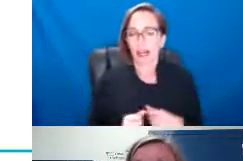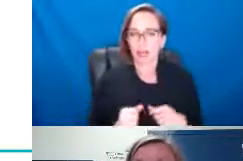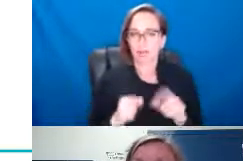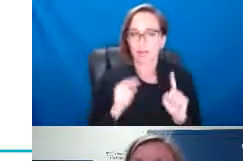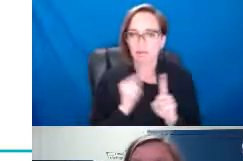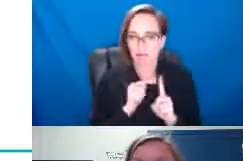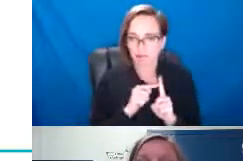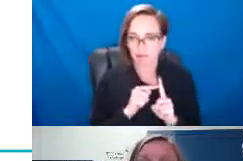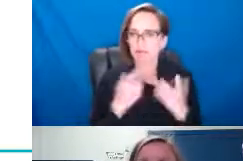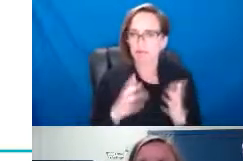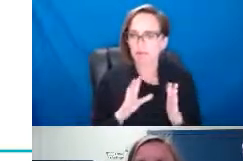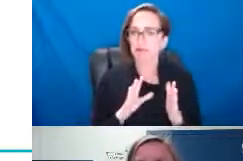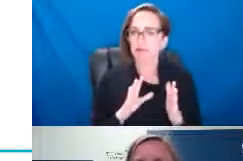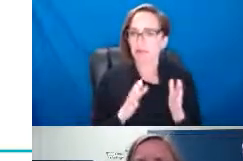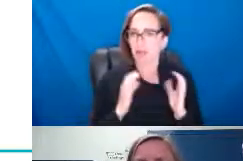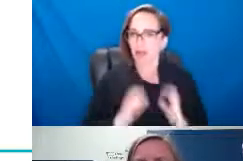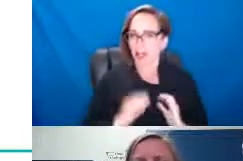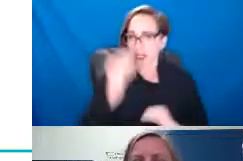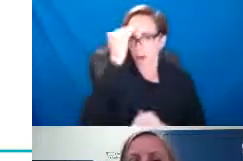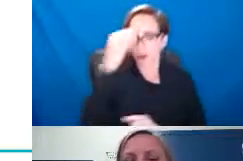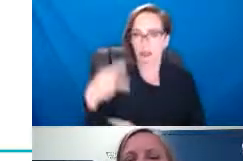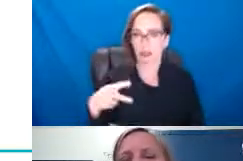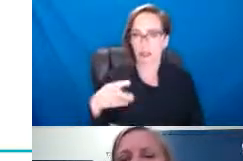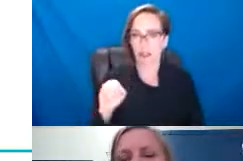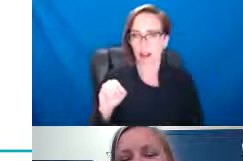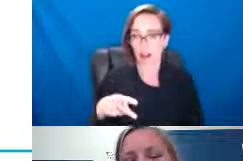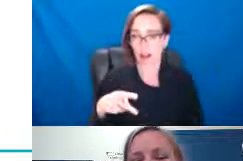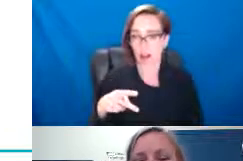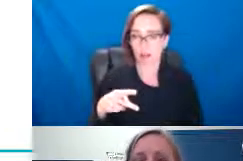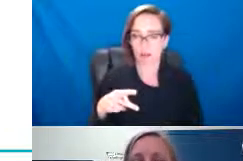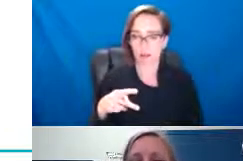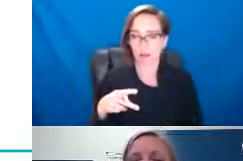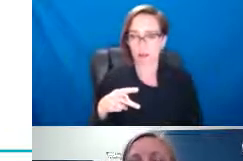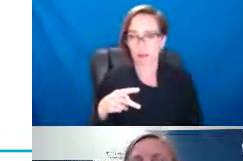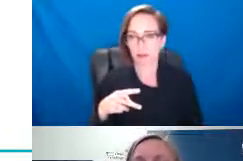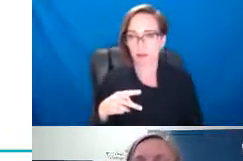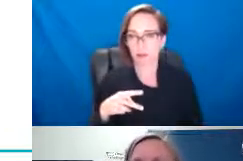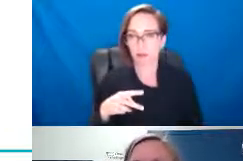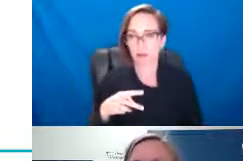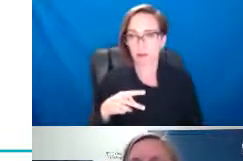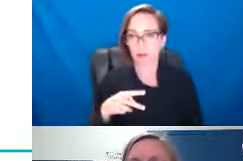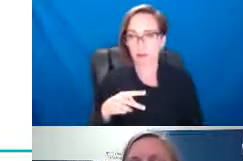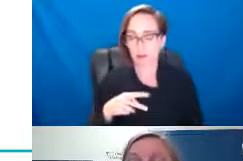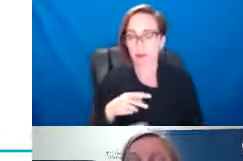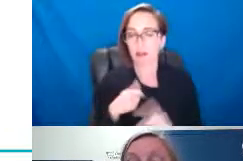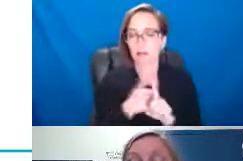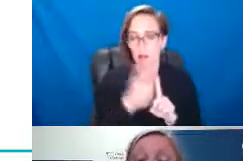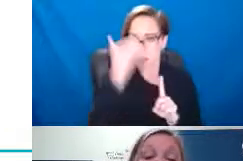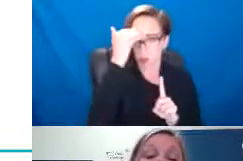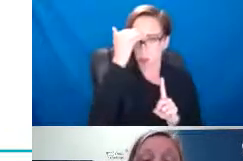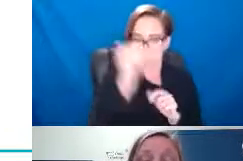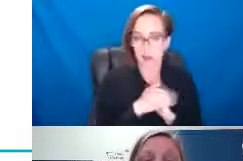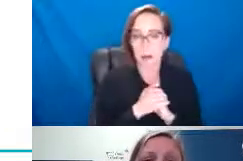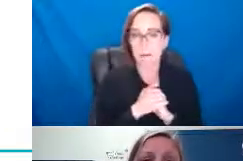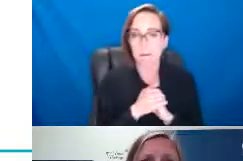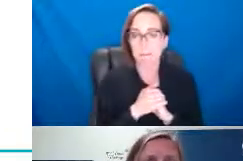learned print on palm, and I will talk a little bit more on why he learned print on palm, but he learned print on palm and found that